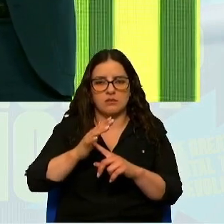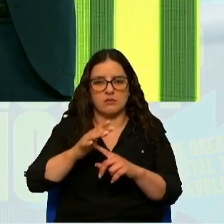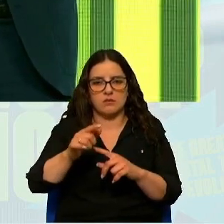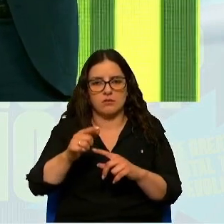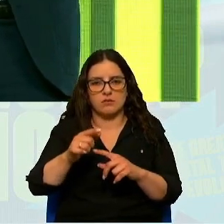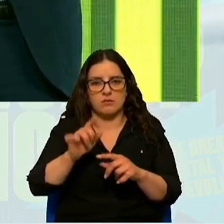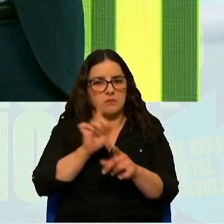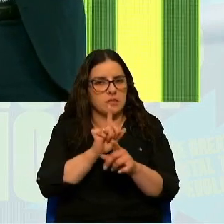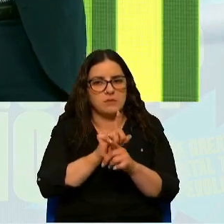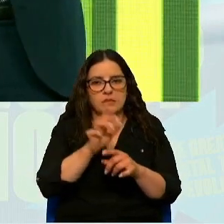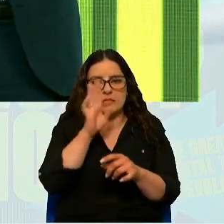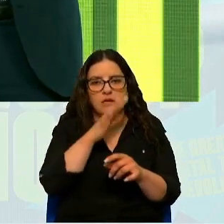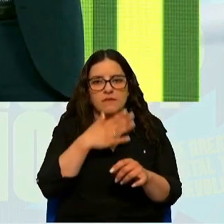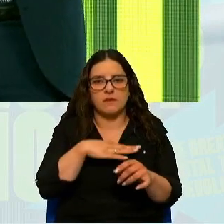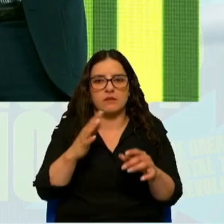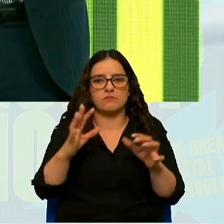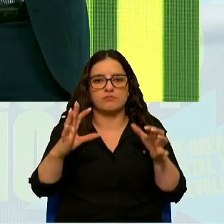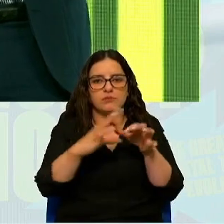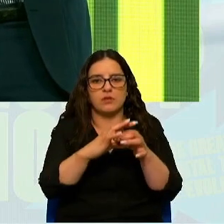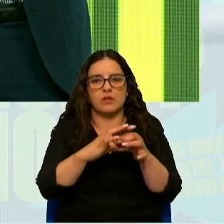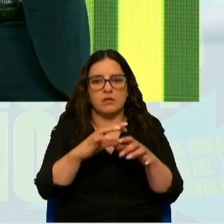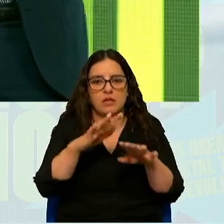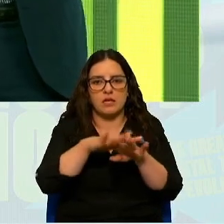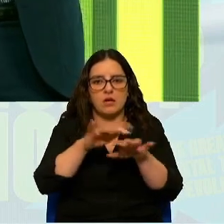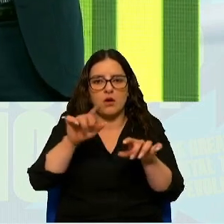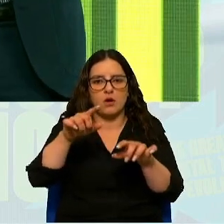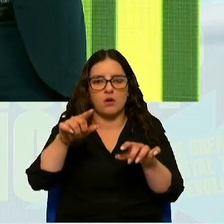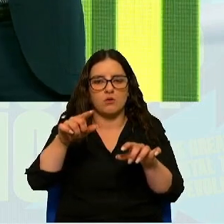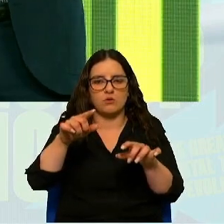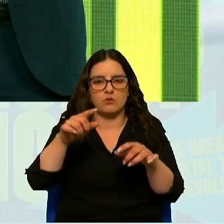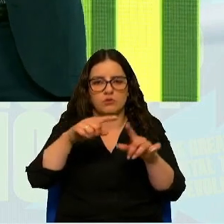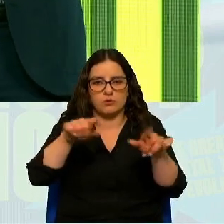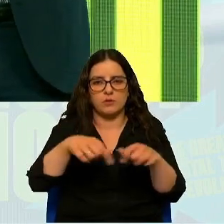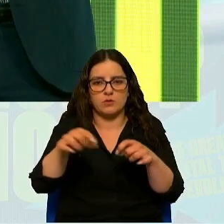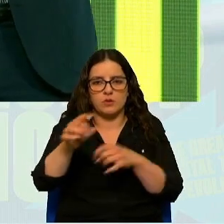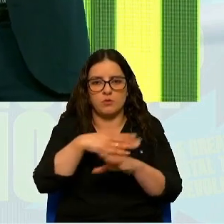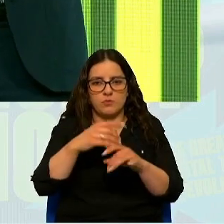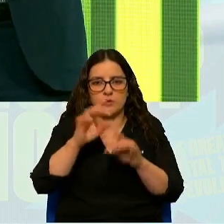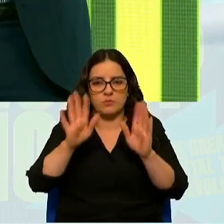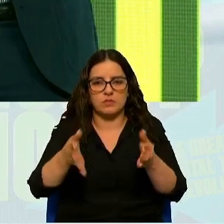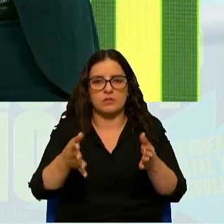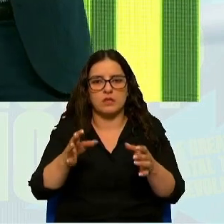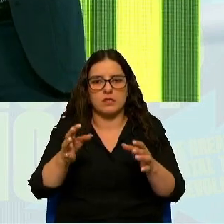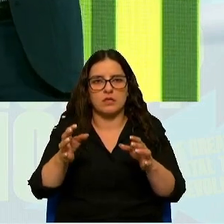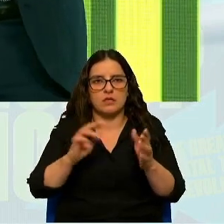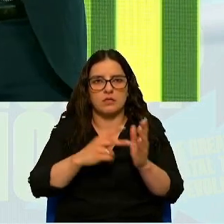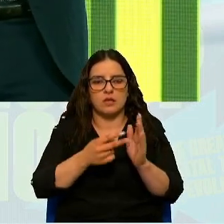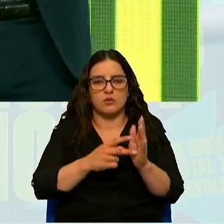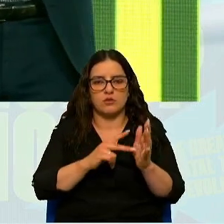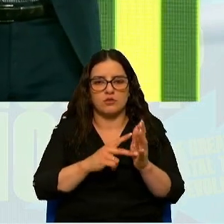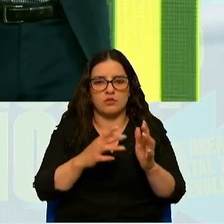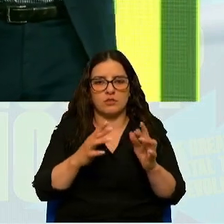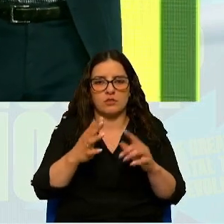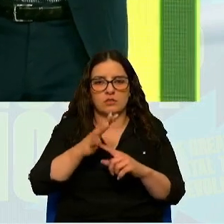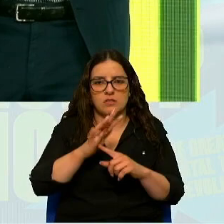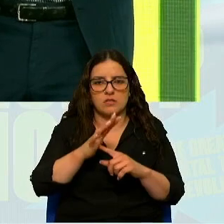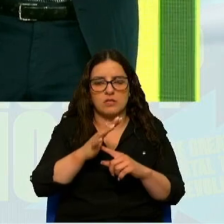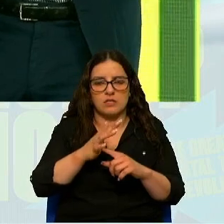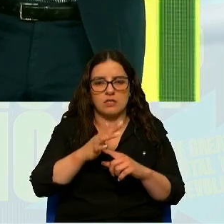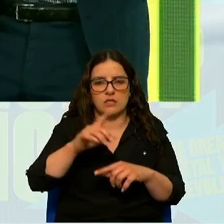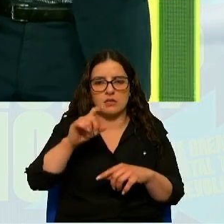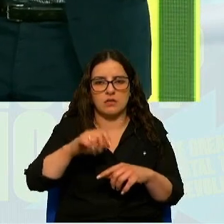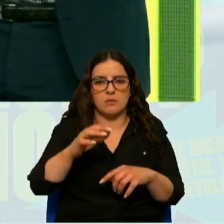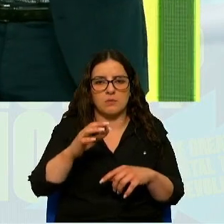to connect to other quantum networks of European space. We have to use technology either by satellite or